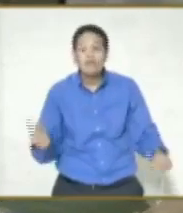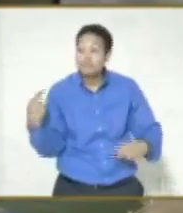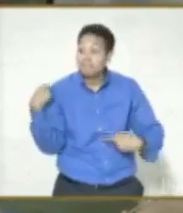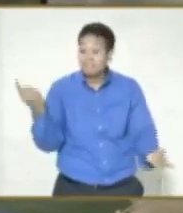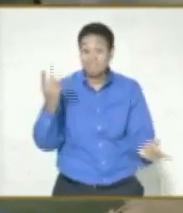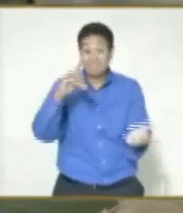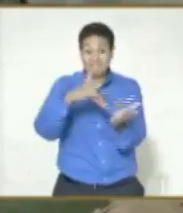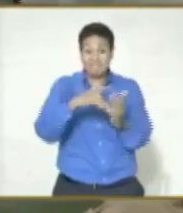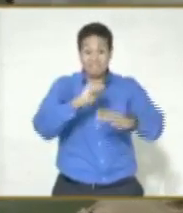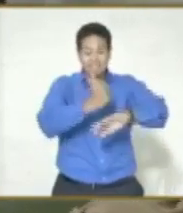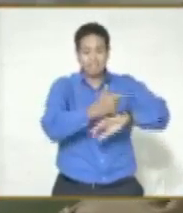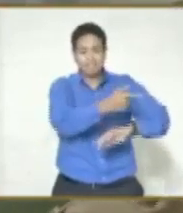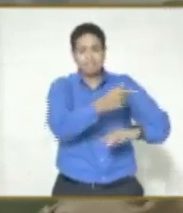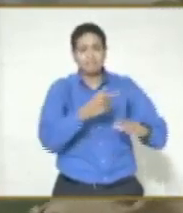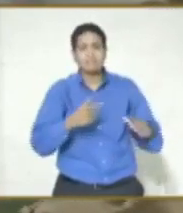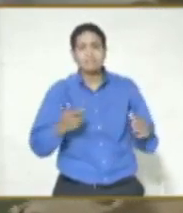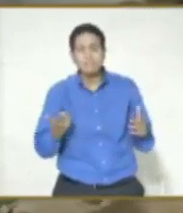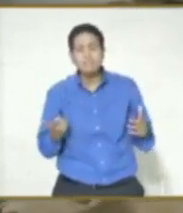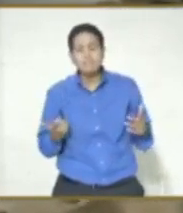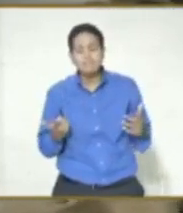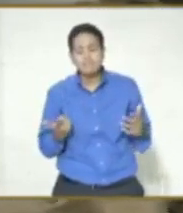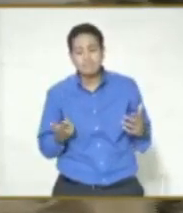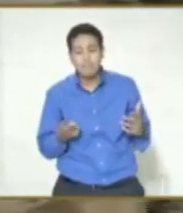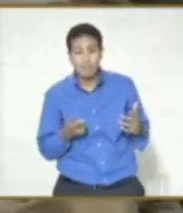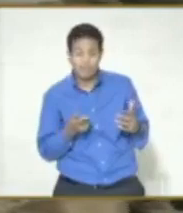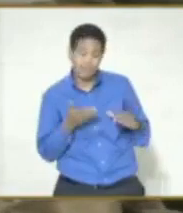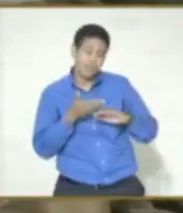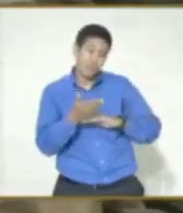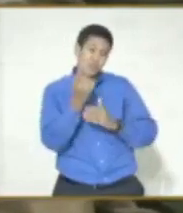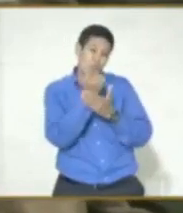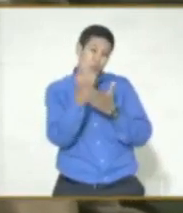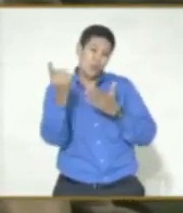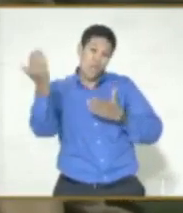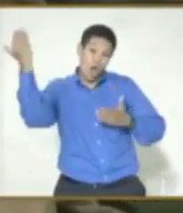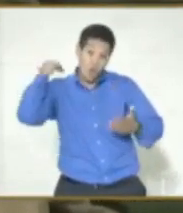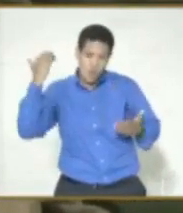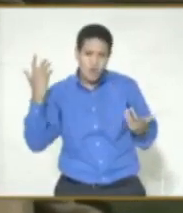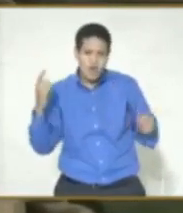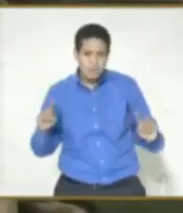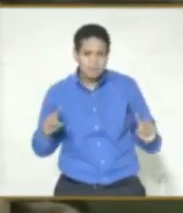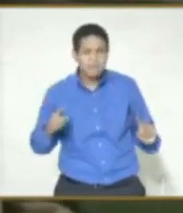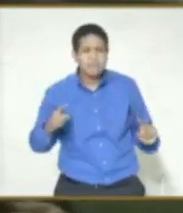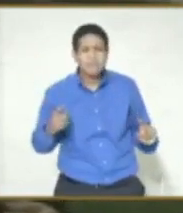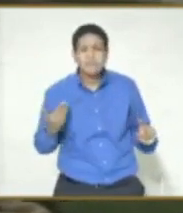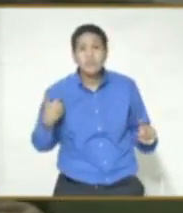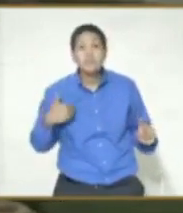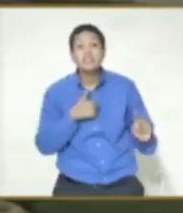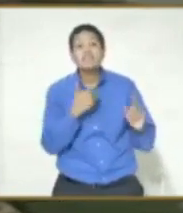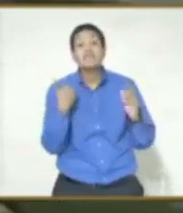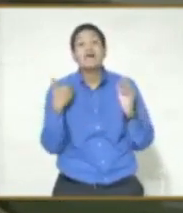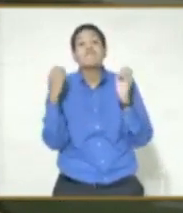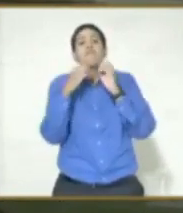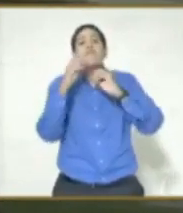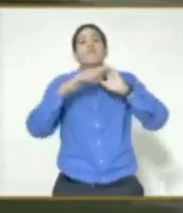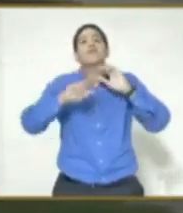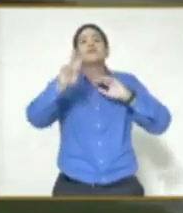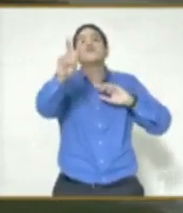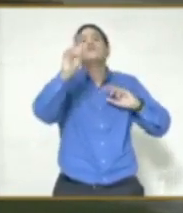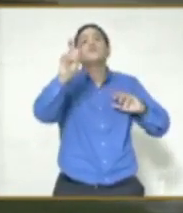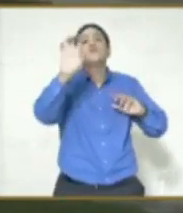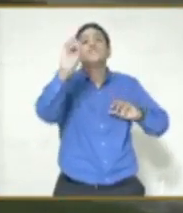put into motion little over a week ago, we have had more than